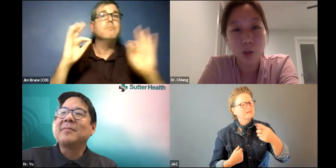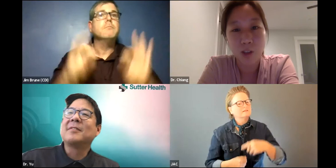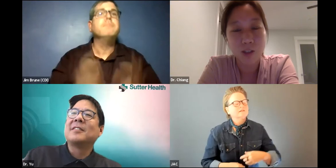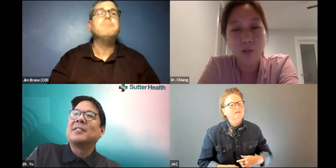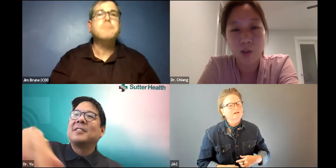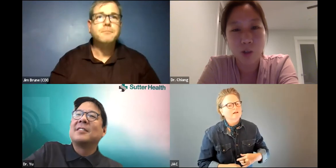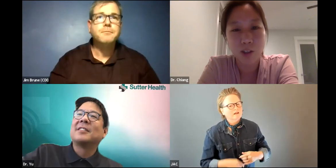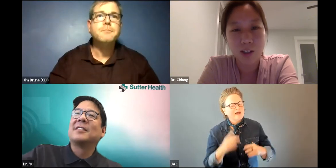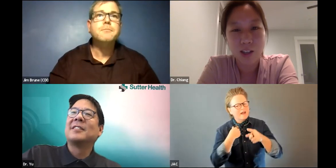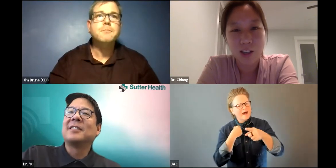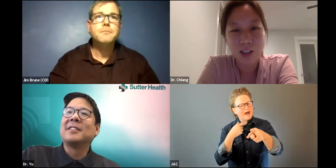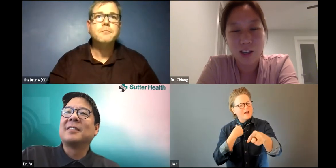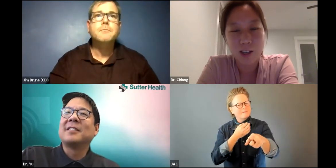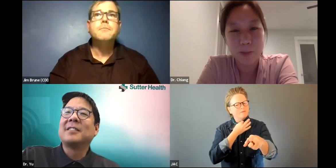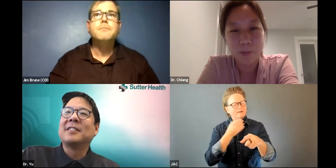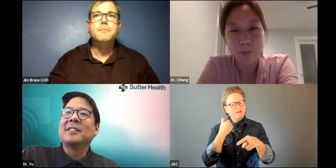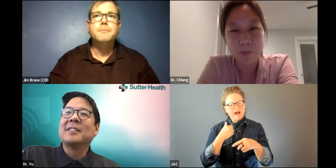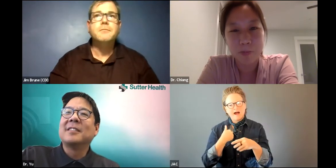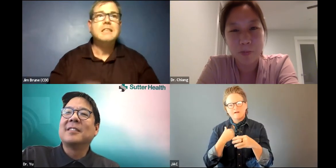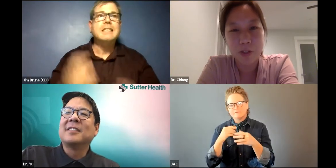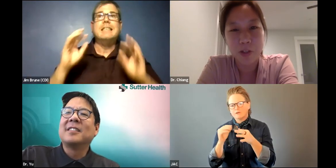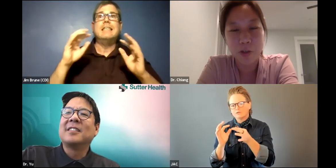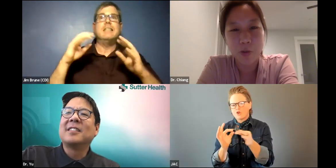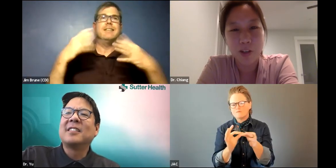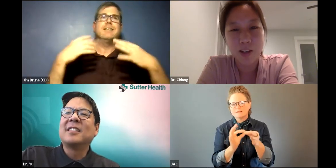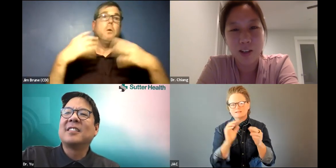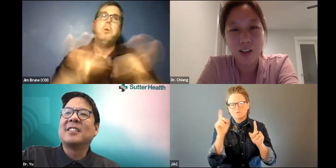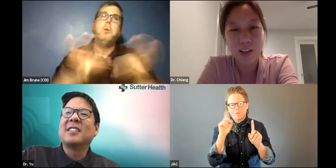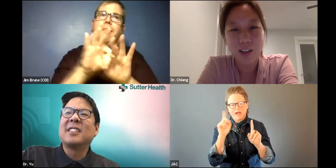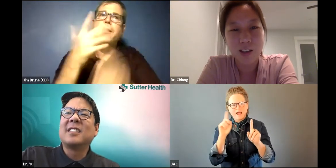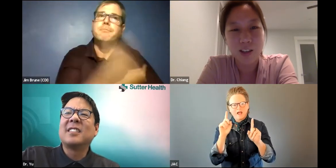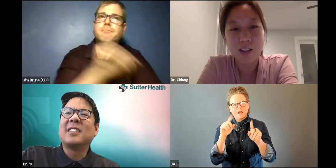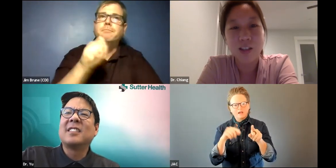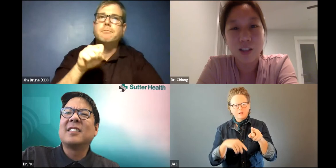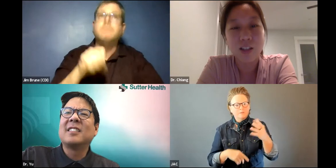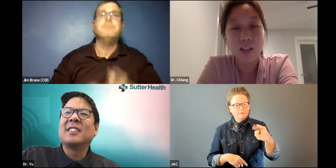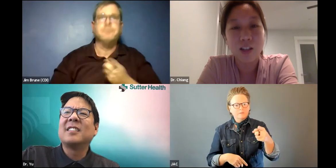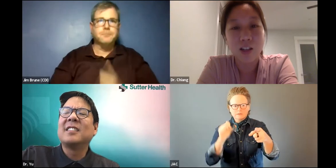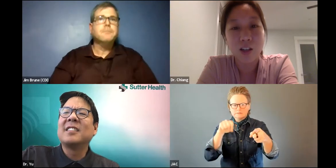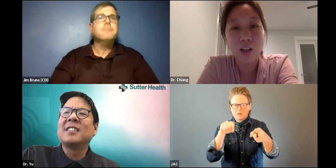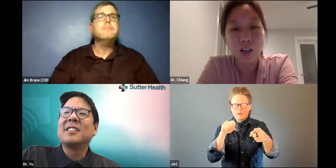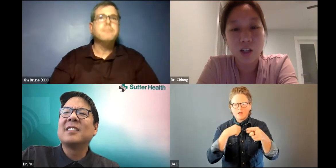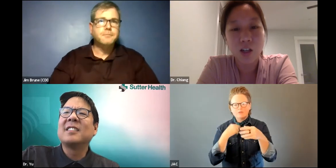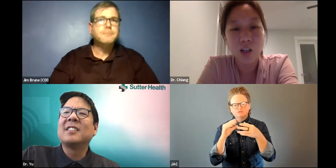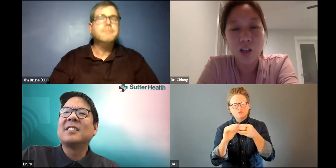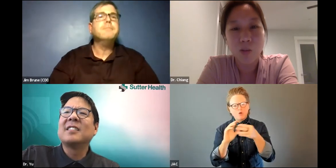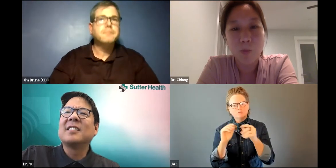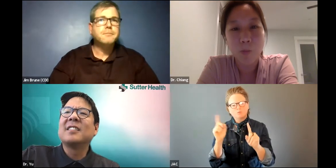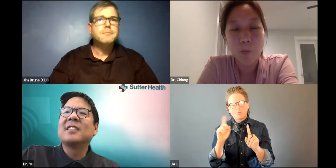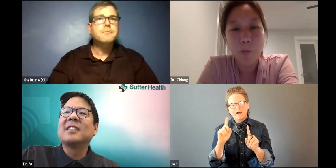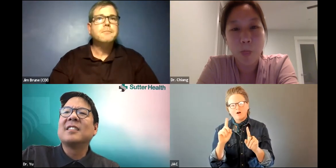definitely worth it. Definitely worth it. You know, I did have some comments where somebody said